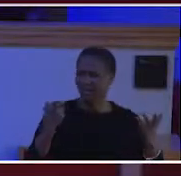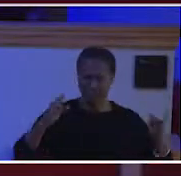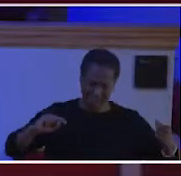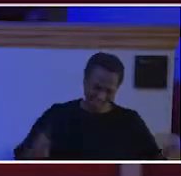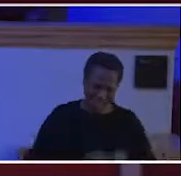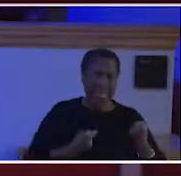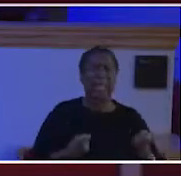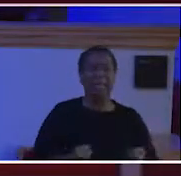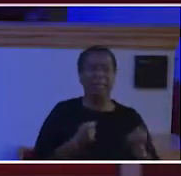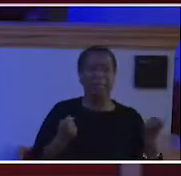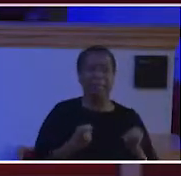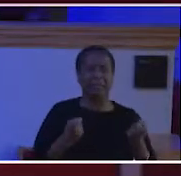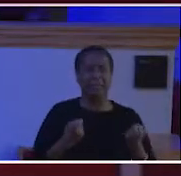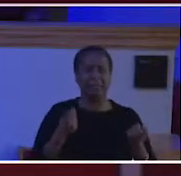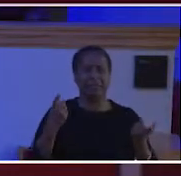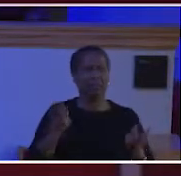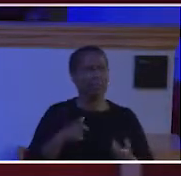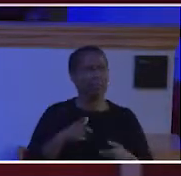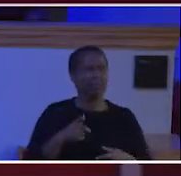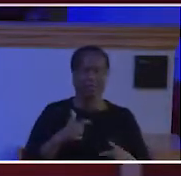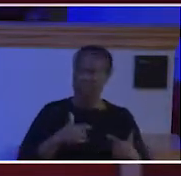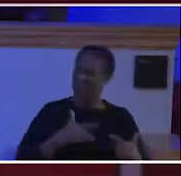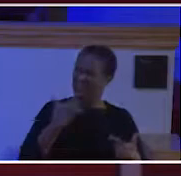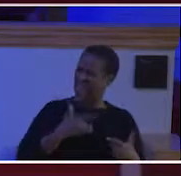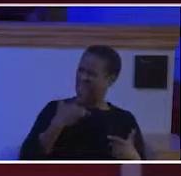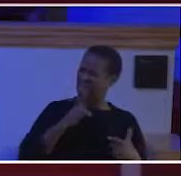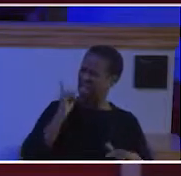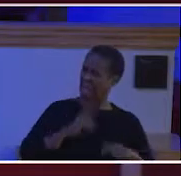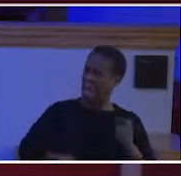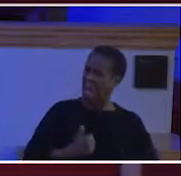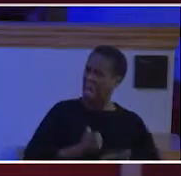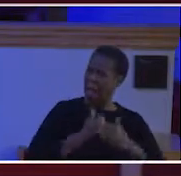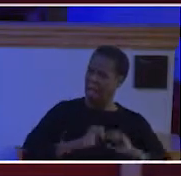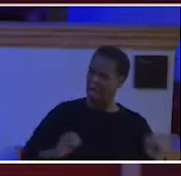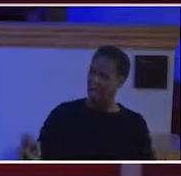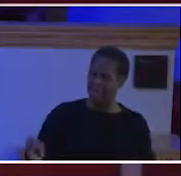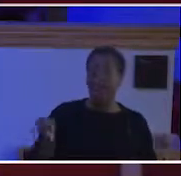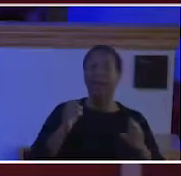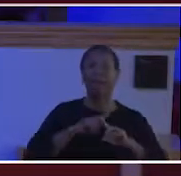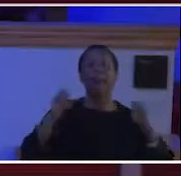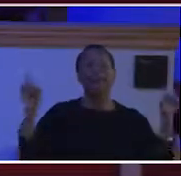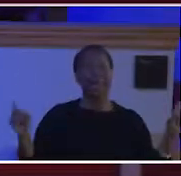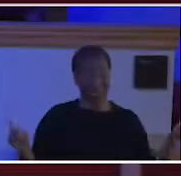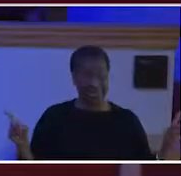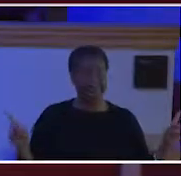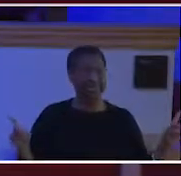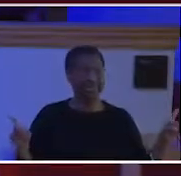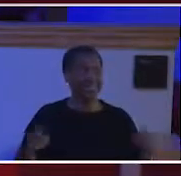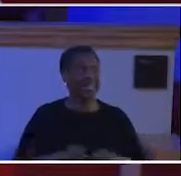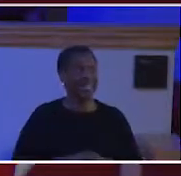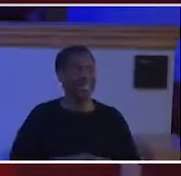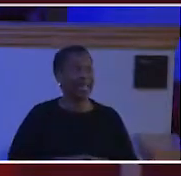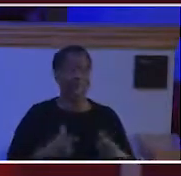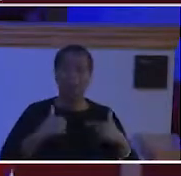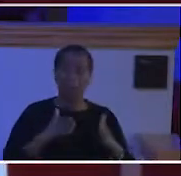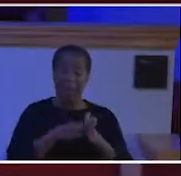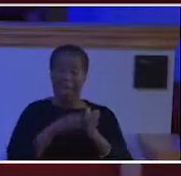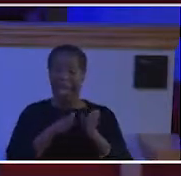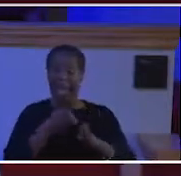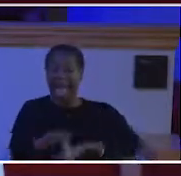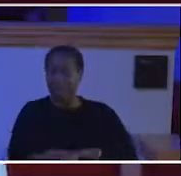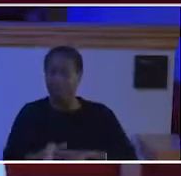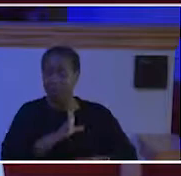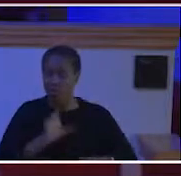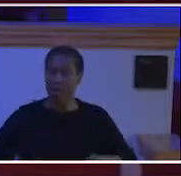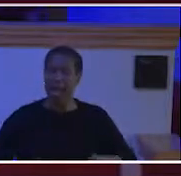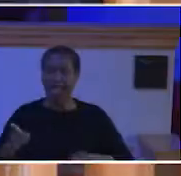within, sinking to rise no more. But after Christ,